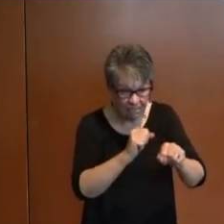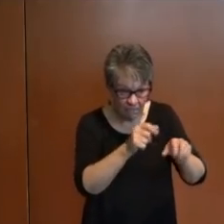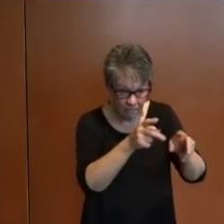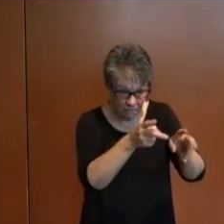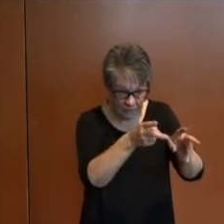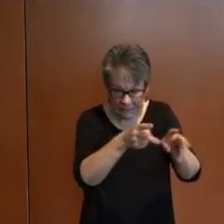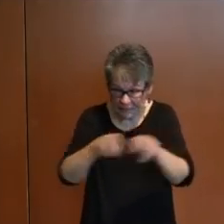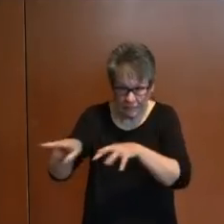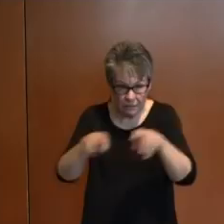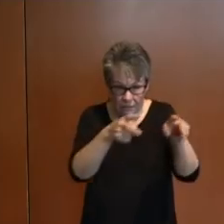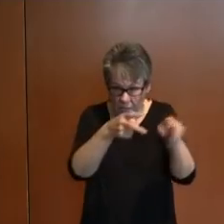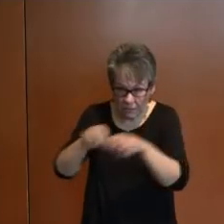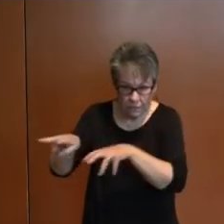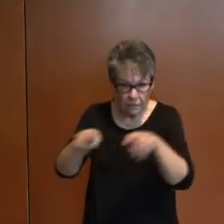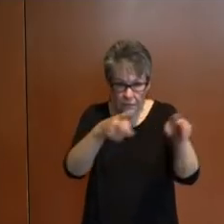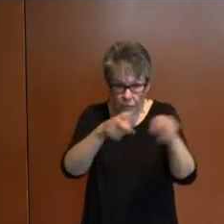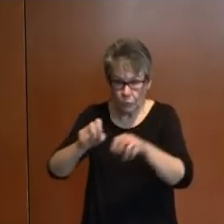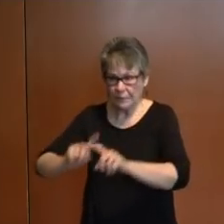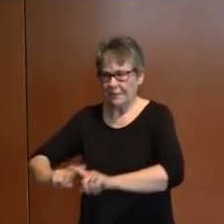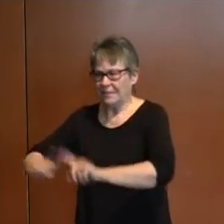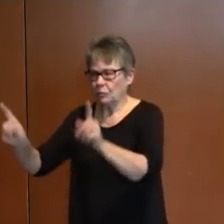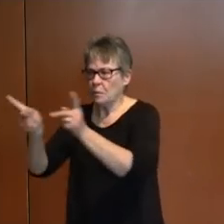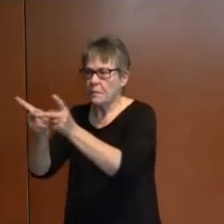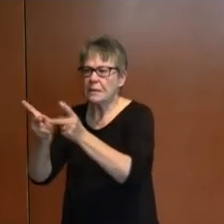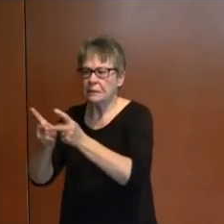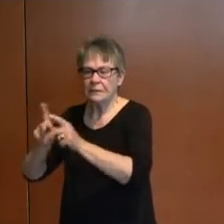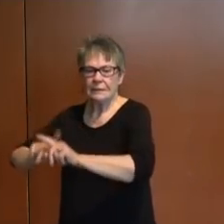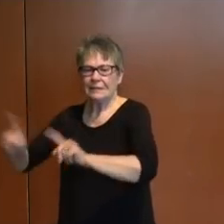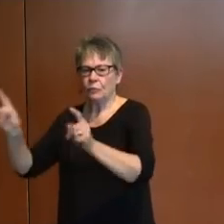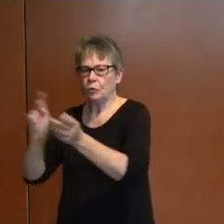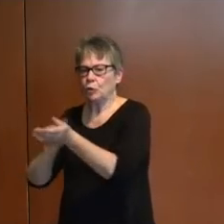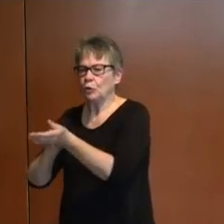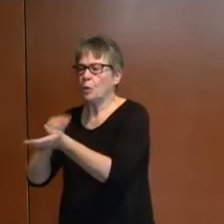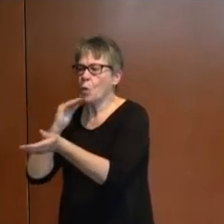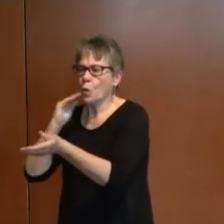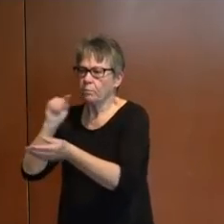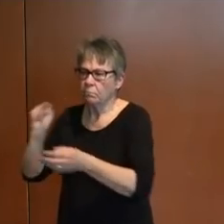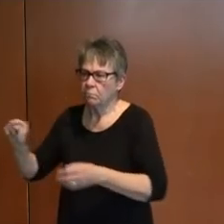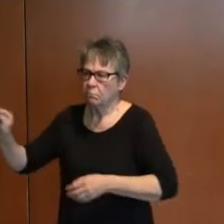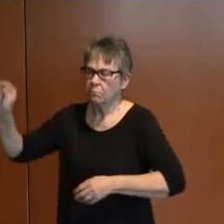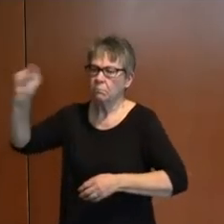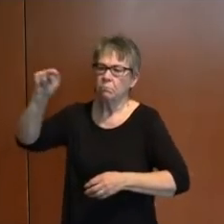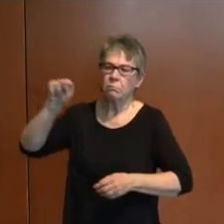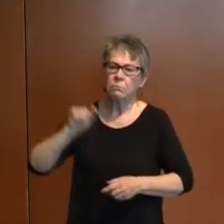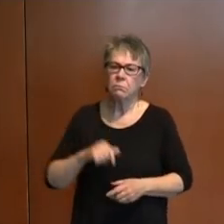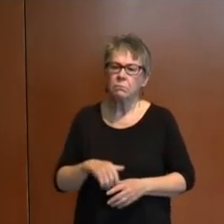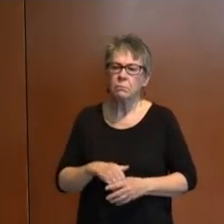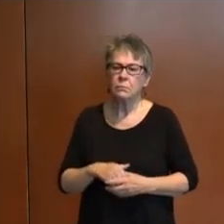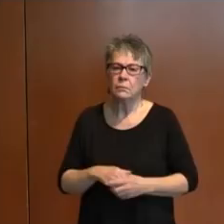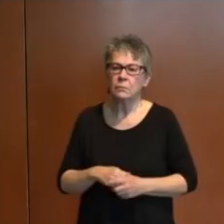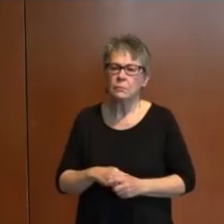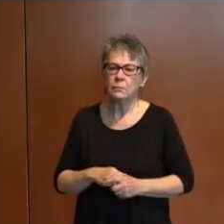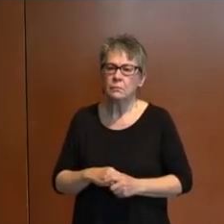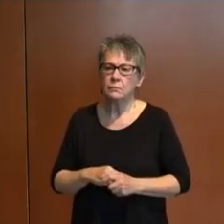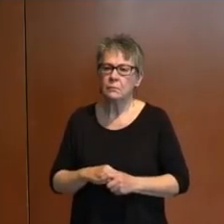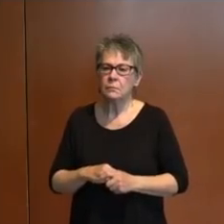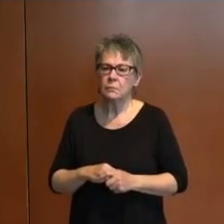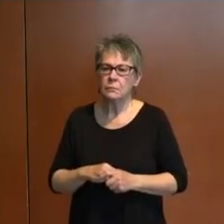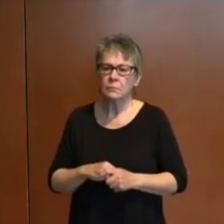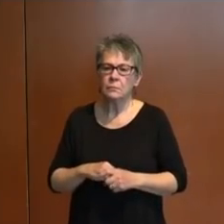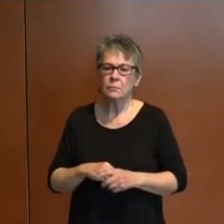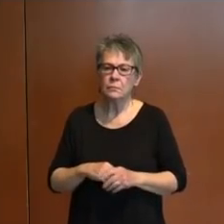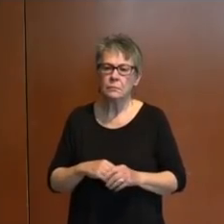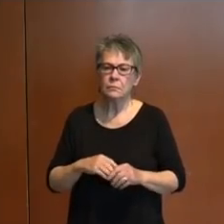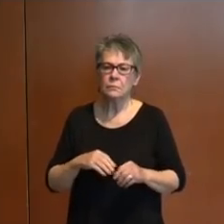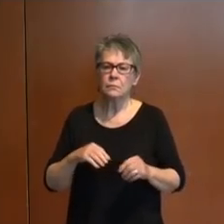EMS Task Force and the county who helped with the transfer of those patients. I also want to report